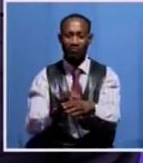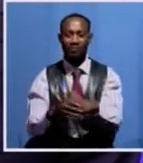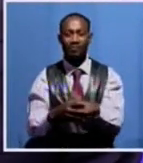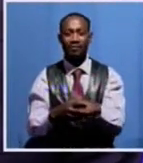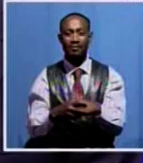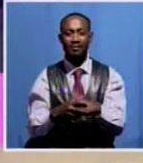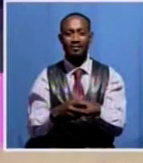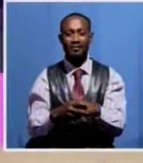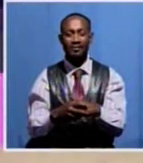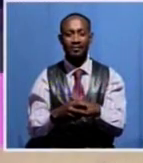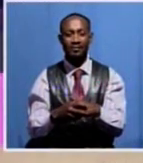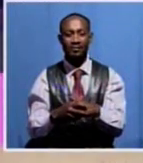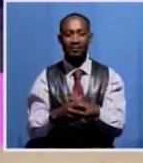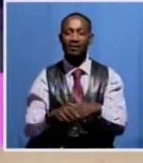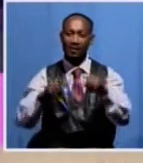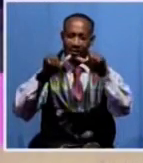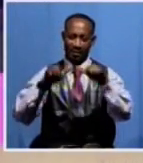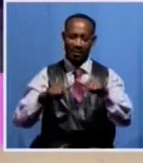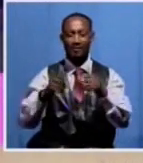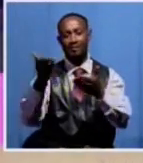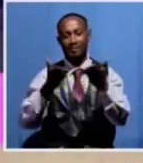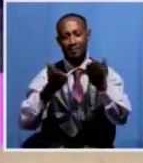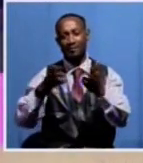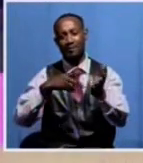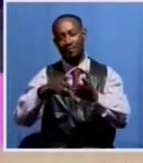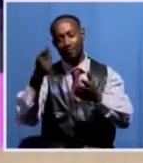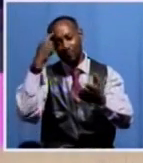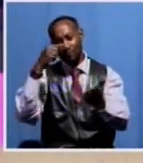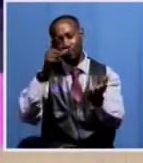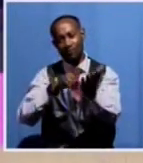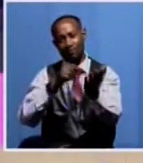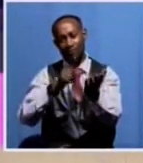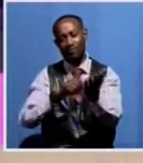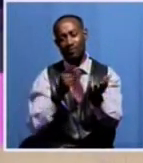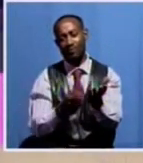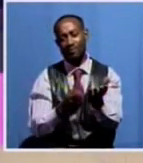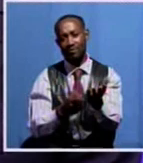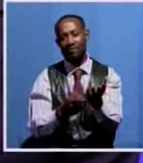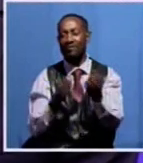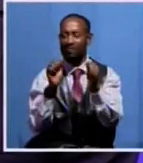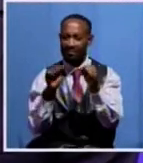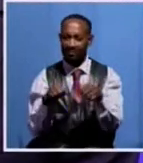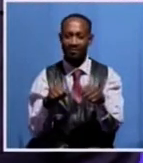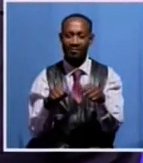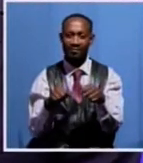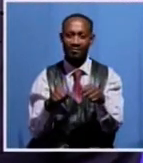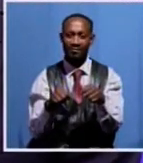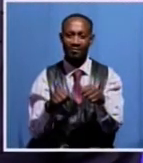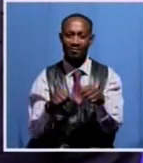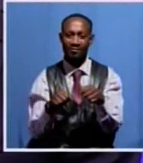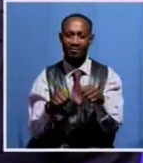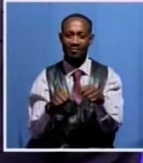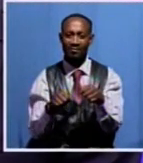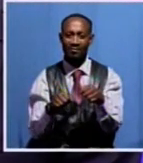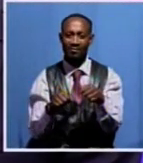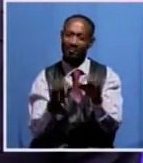less services paid for the paper, for the printing. And we can realign then the costs with